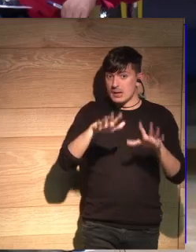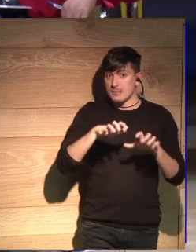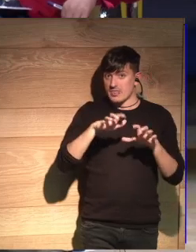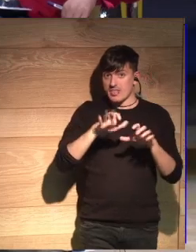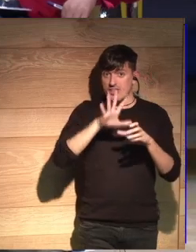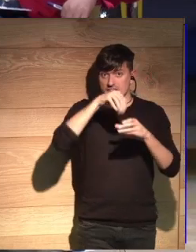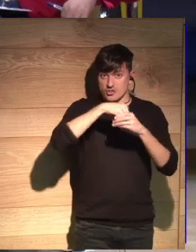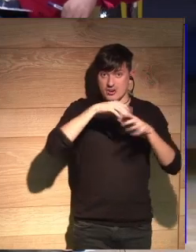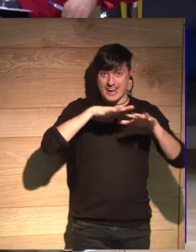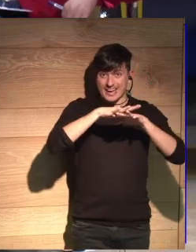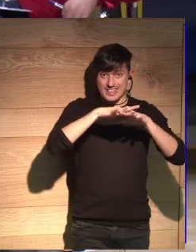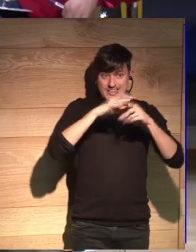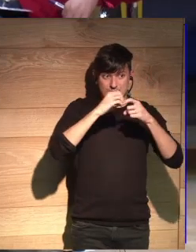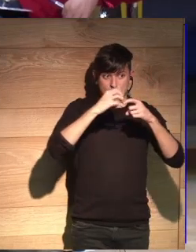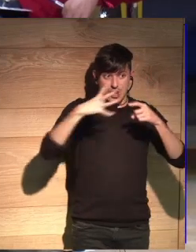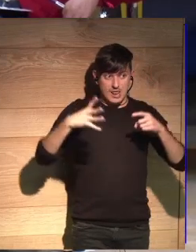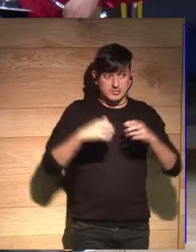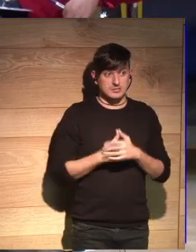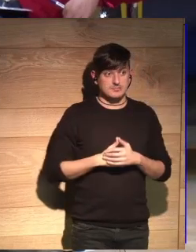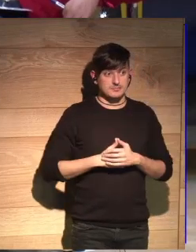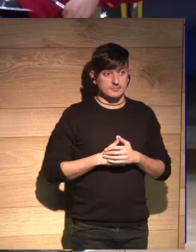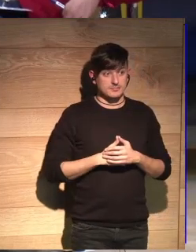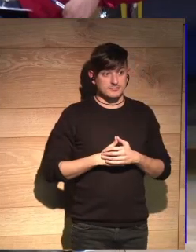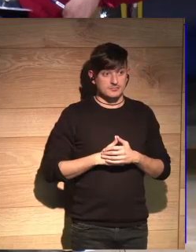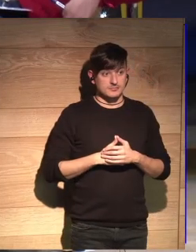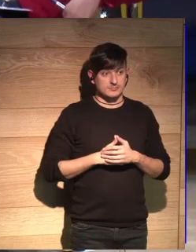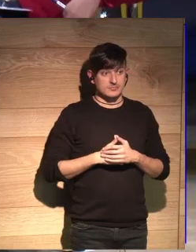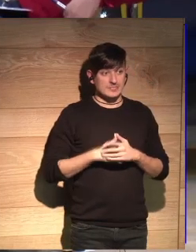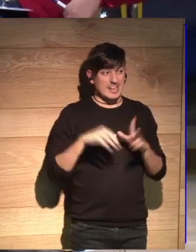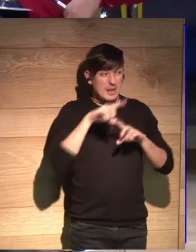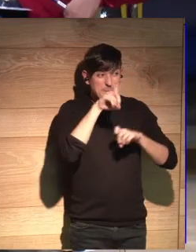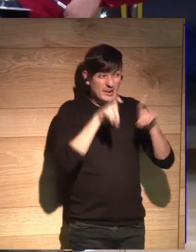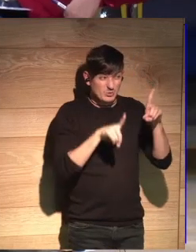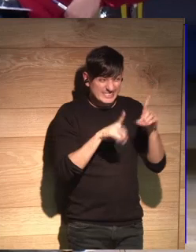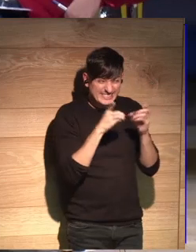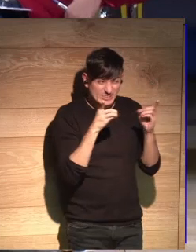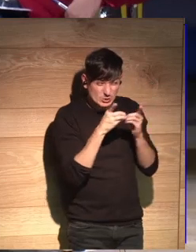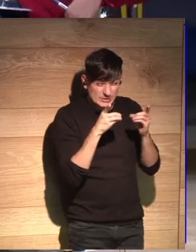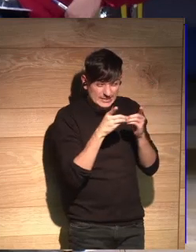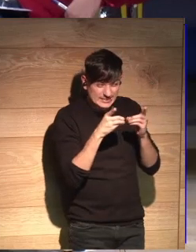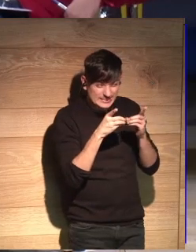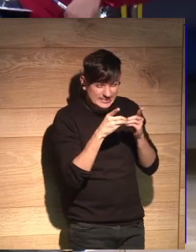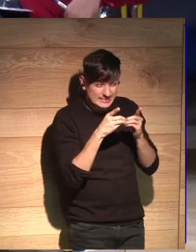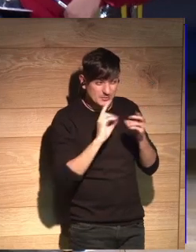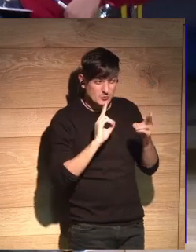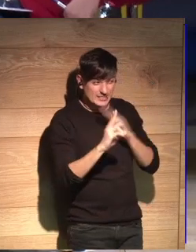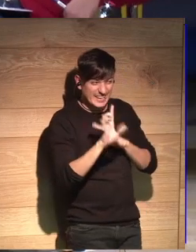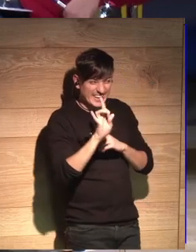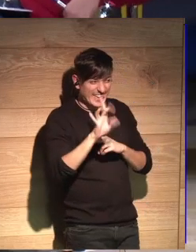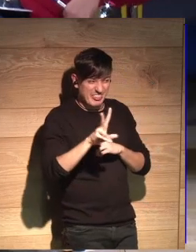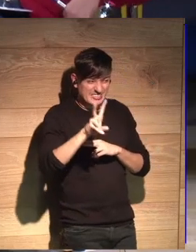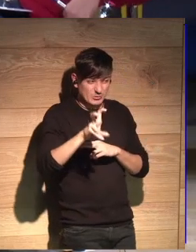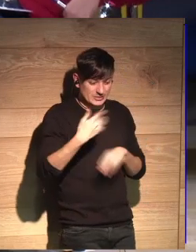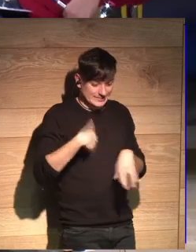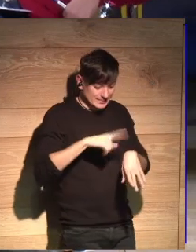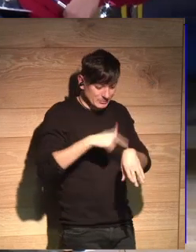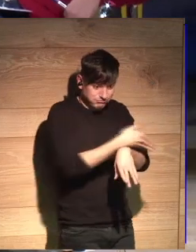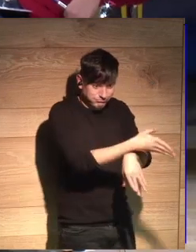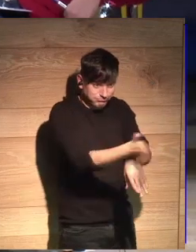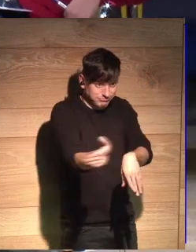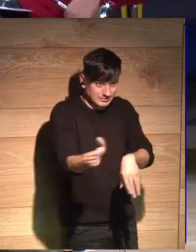Pues me van a matar, pero voy a dar la palabra. They're going to kill me, but with the promise of the question being 5 seconds and the question 15